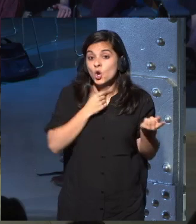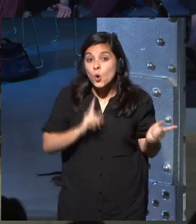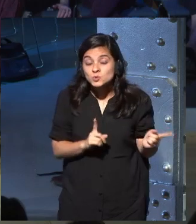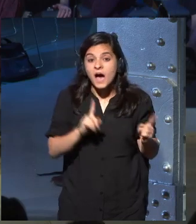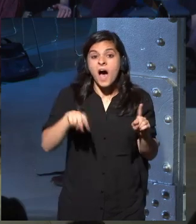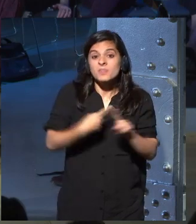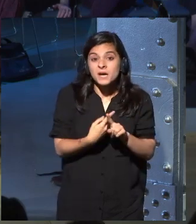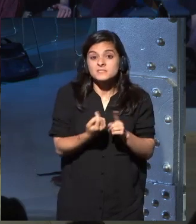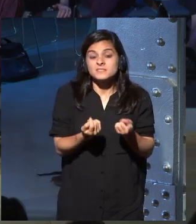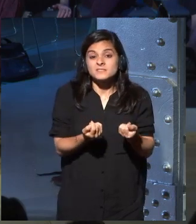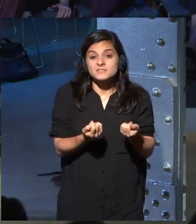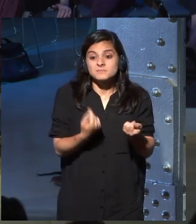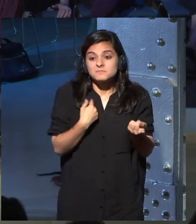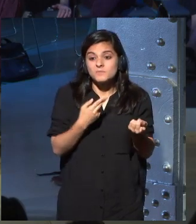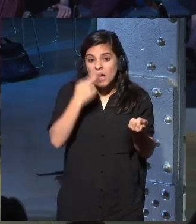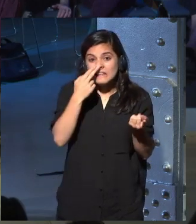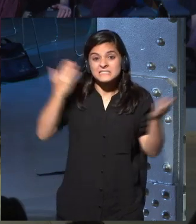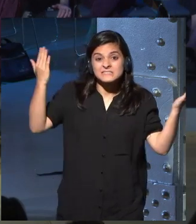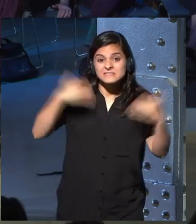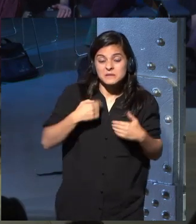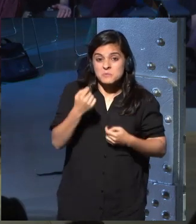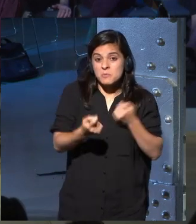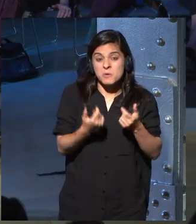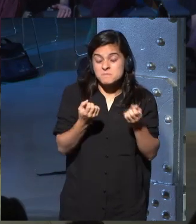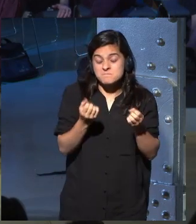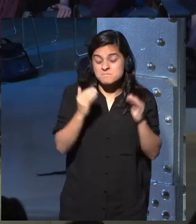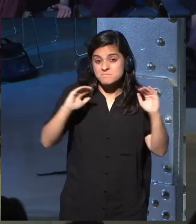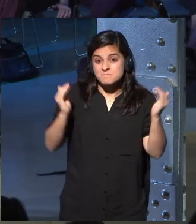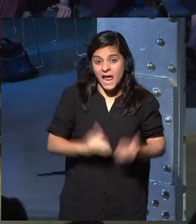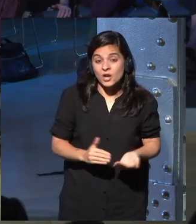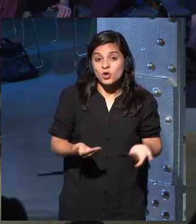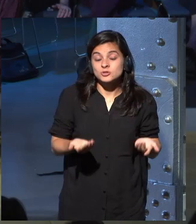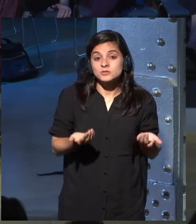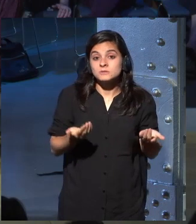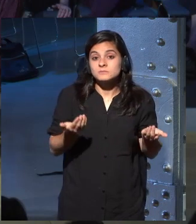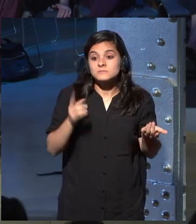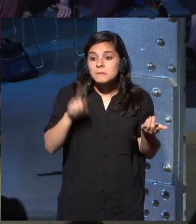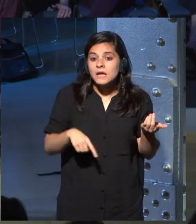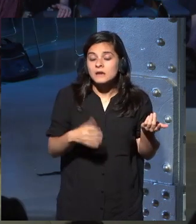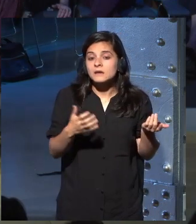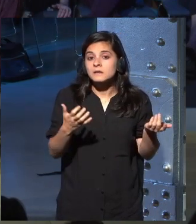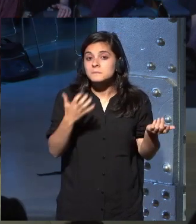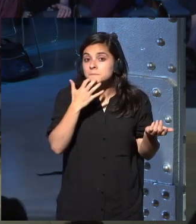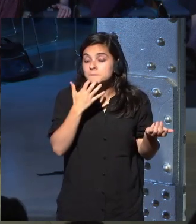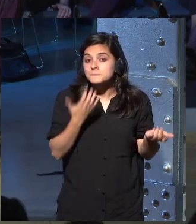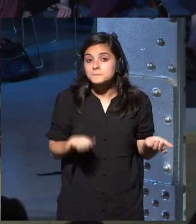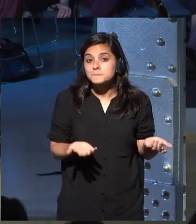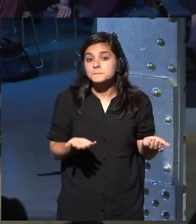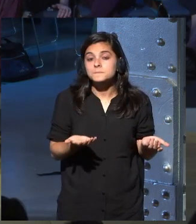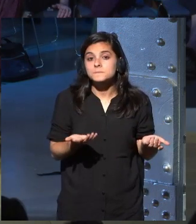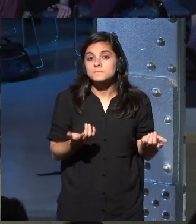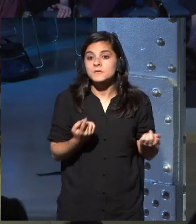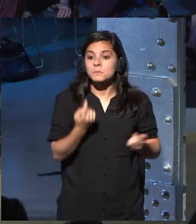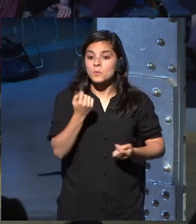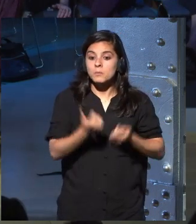and perceived in English-speaking countries. He becomes more interested in the way that they're received